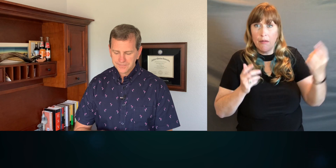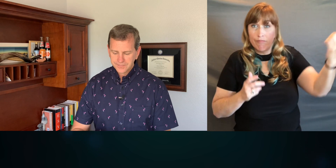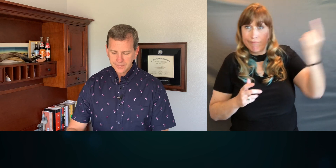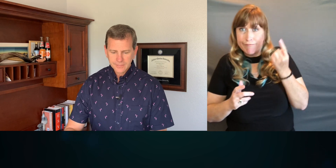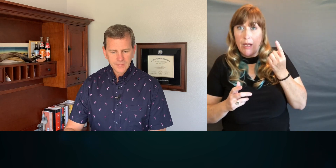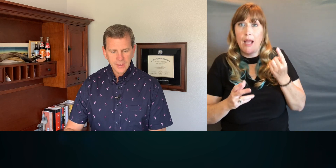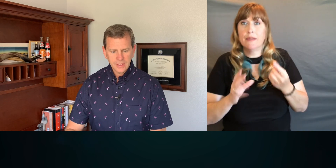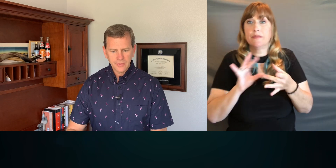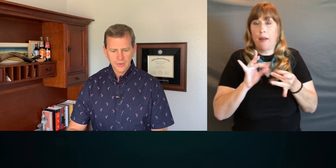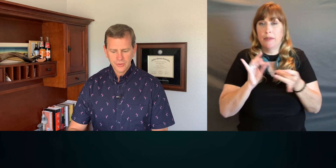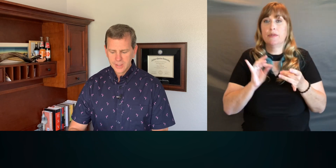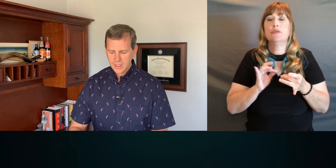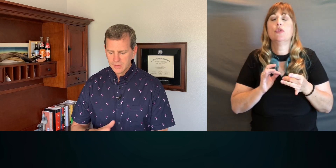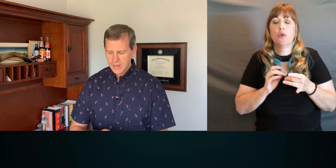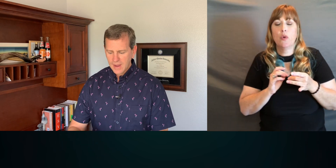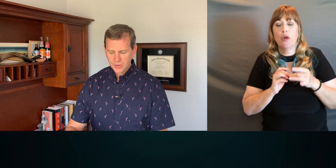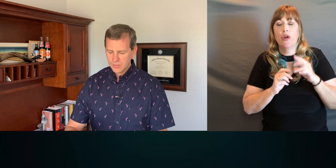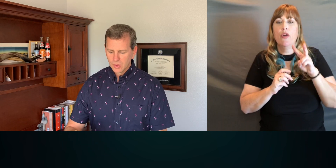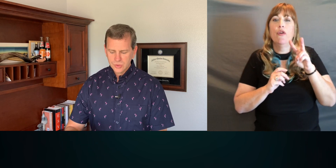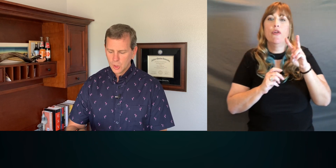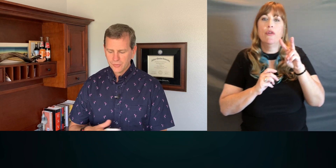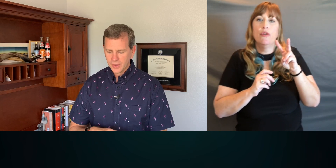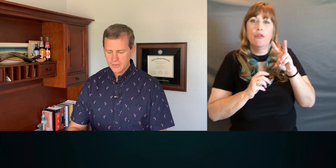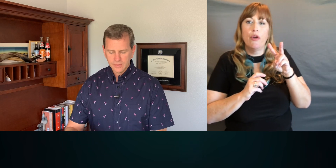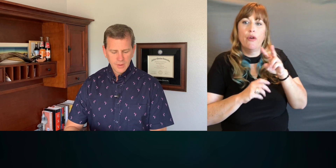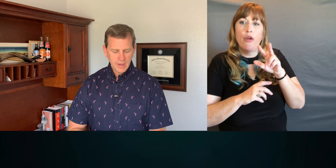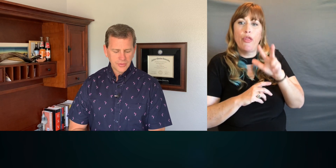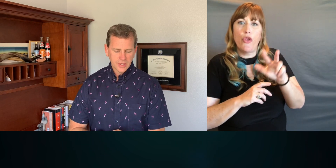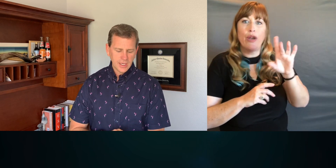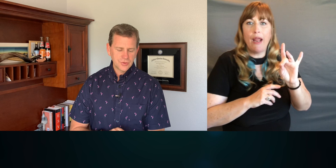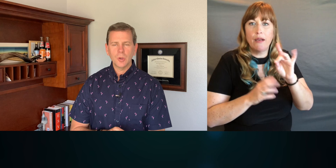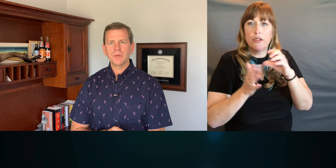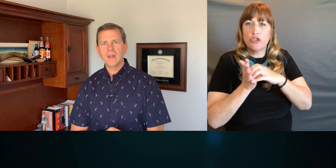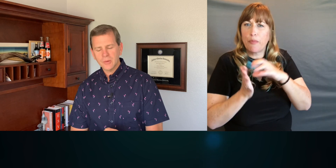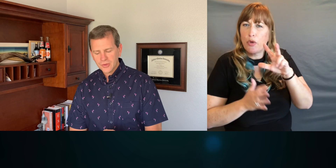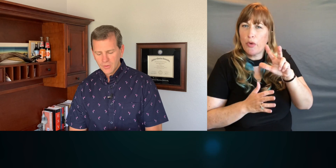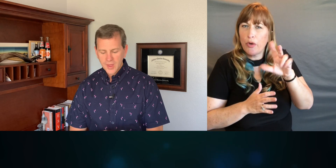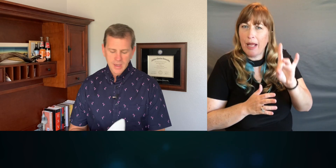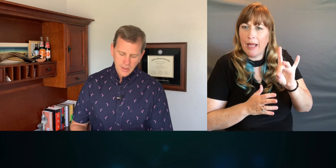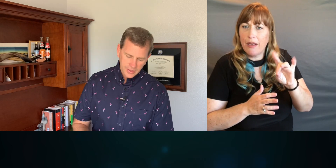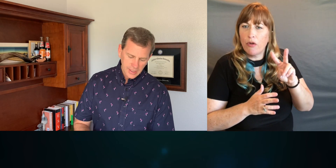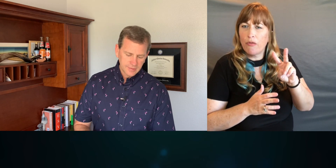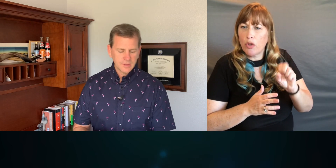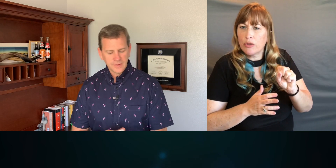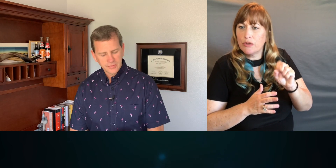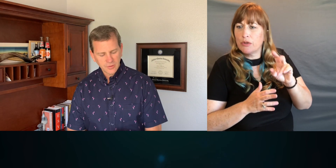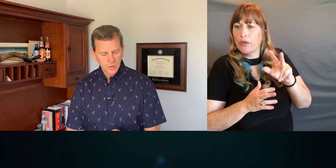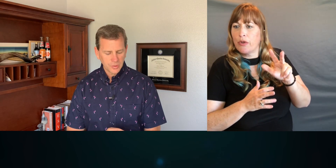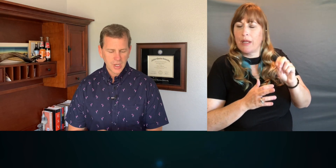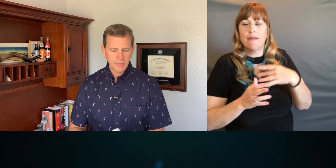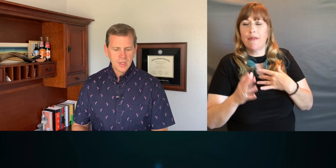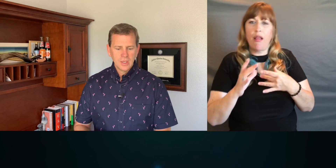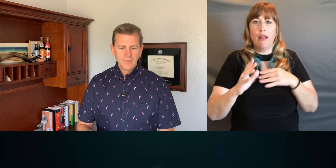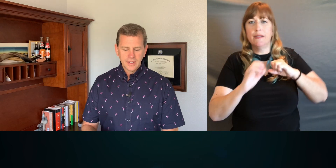38. In verse 38, after Job's friends make their case, Job defends himself, they make another case, he defends himself